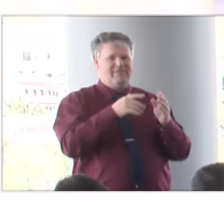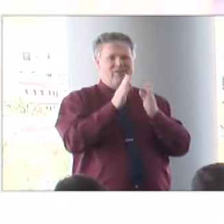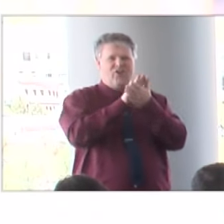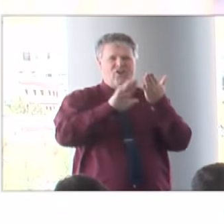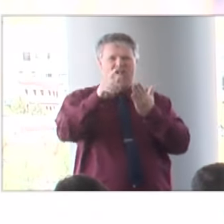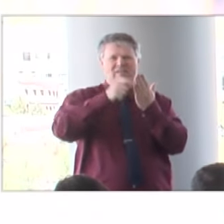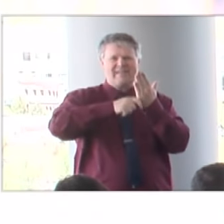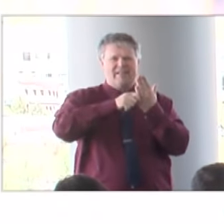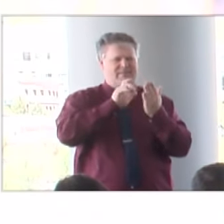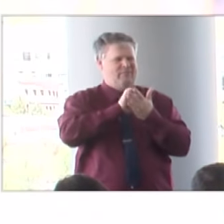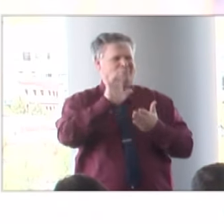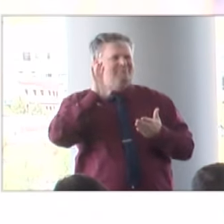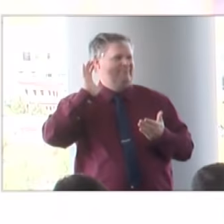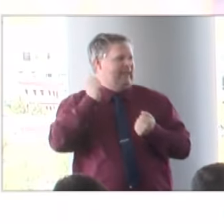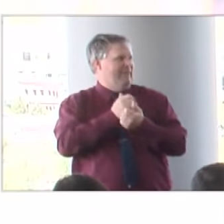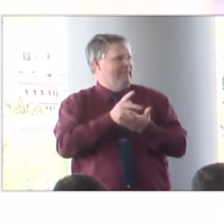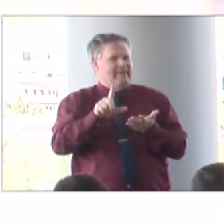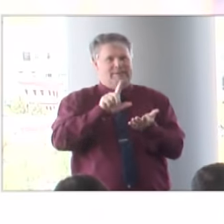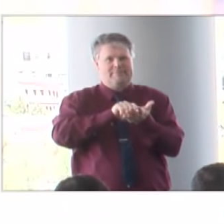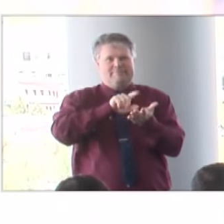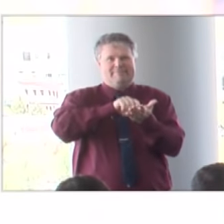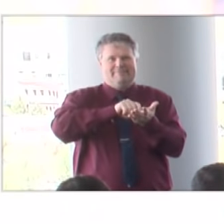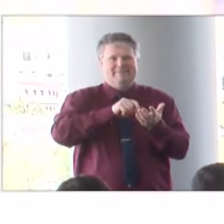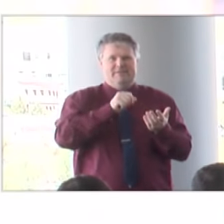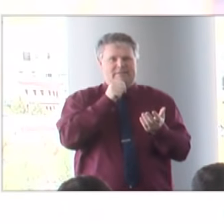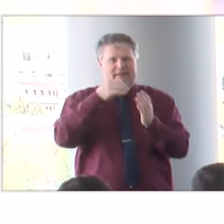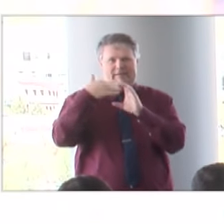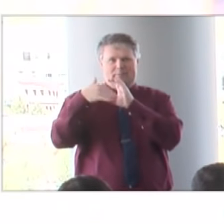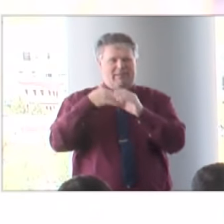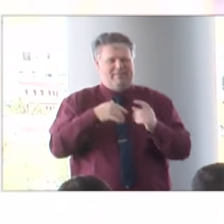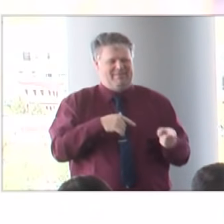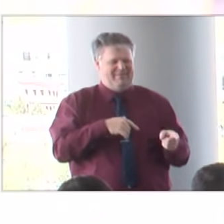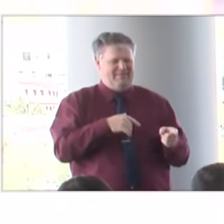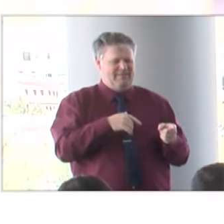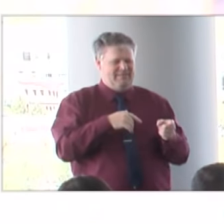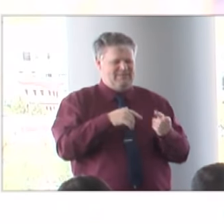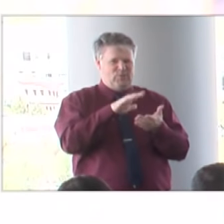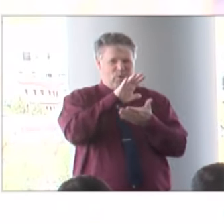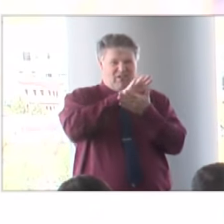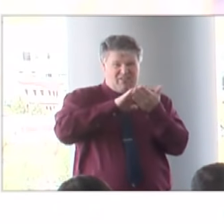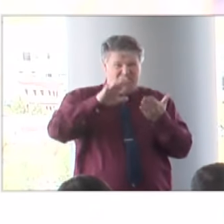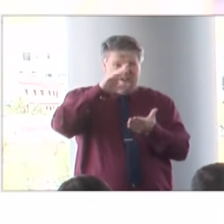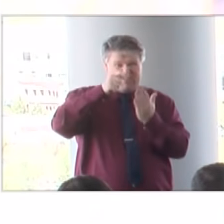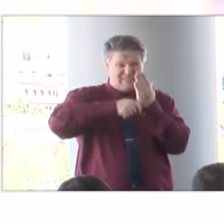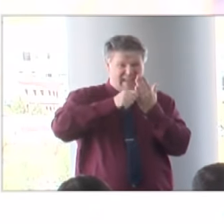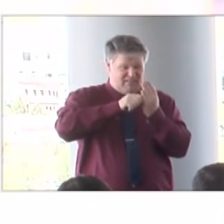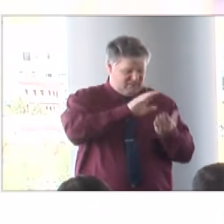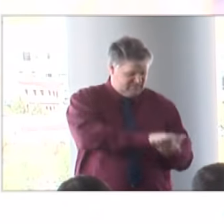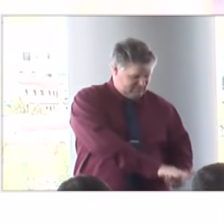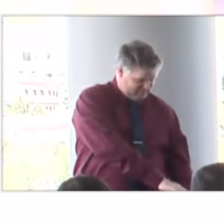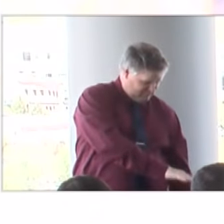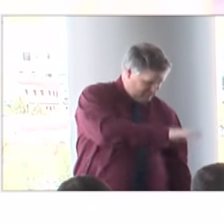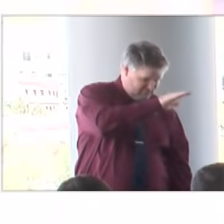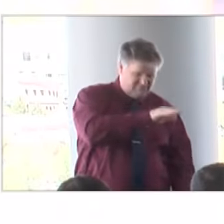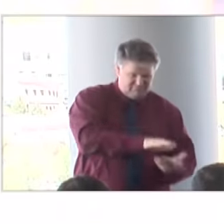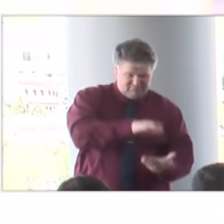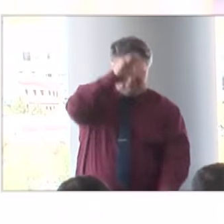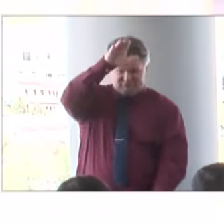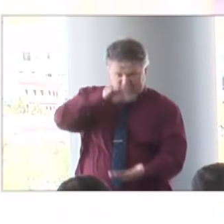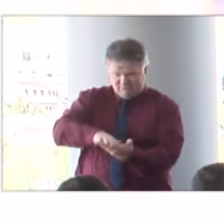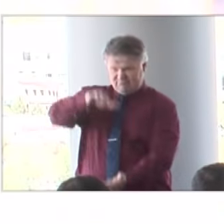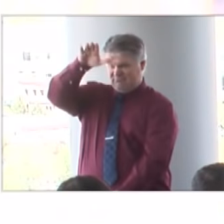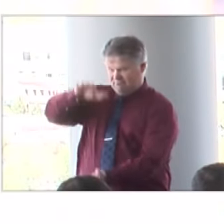everything came by paper, through the mail. There were college catalogs almost waist-high in my sister's room, just